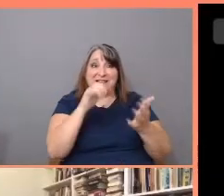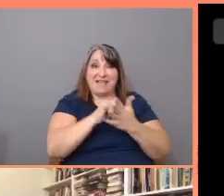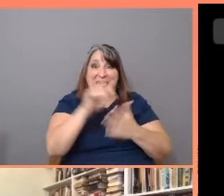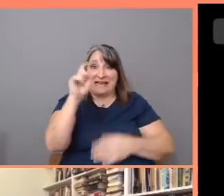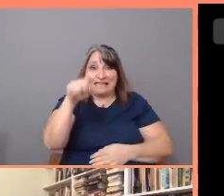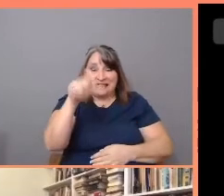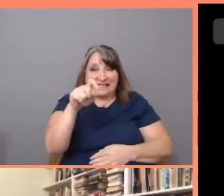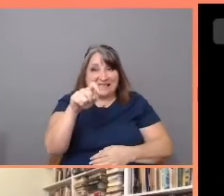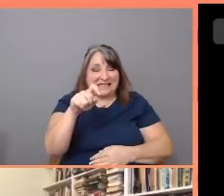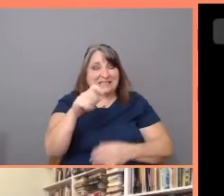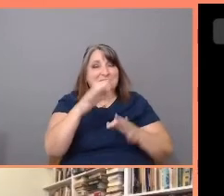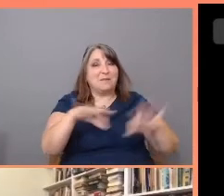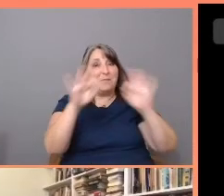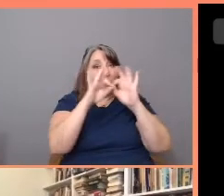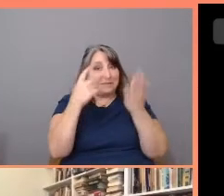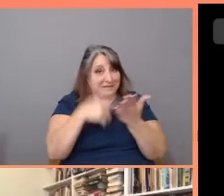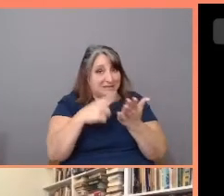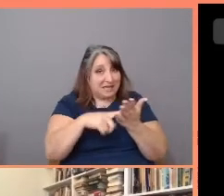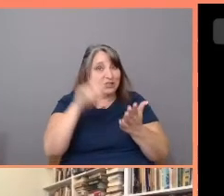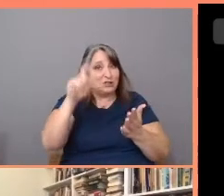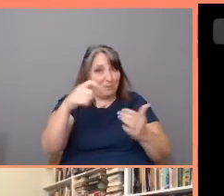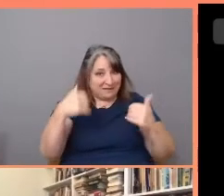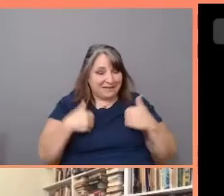important discussion to have.